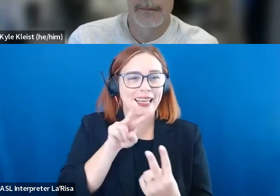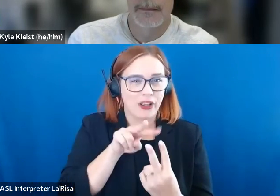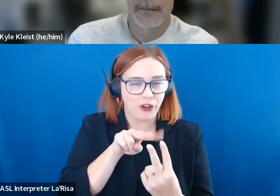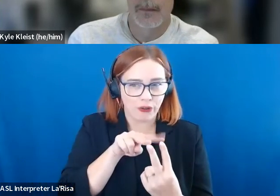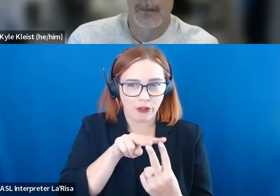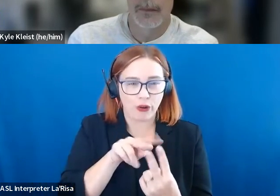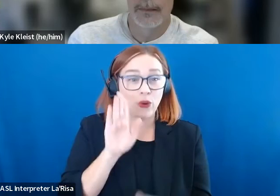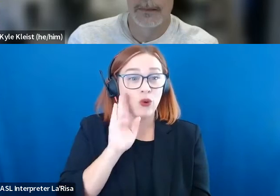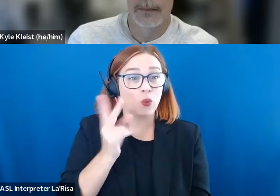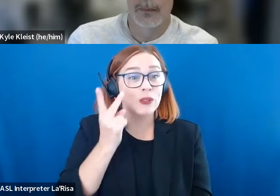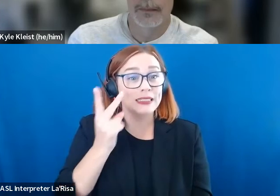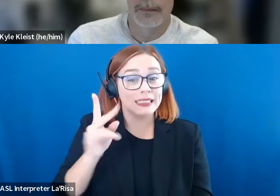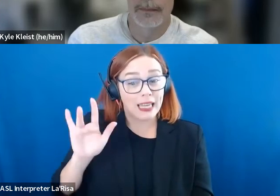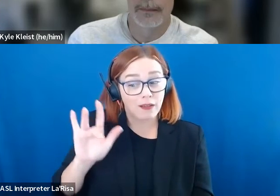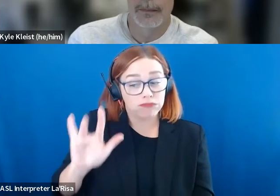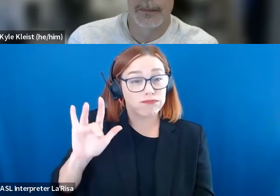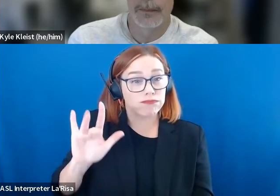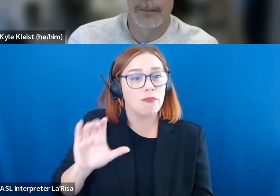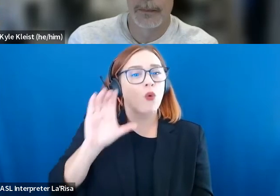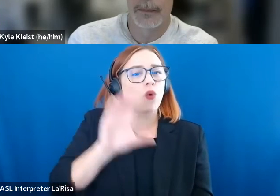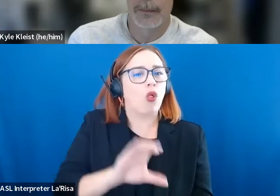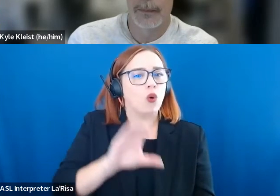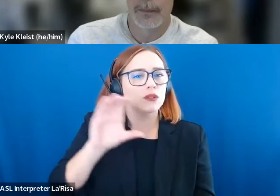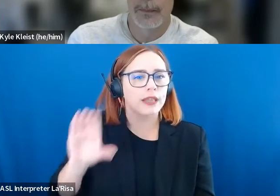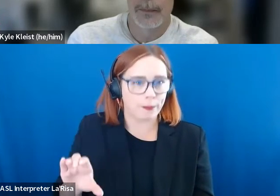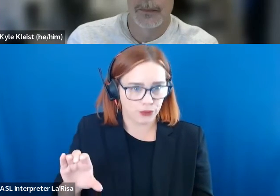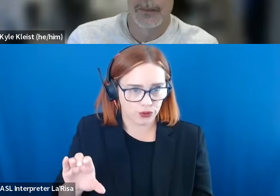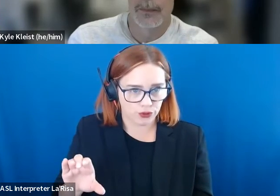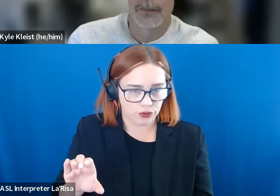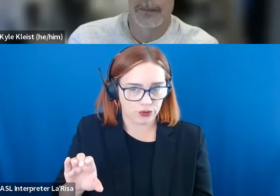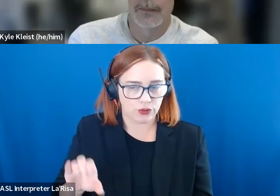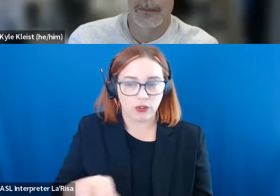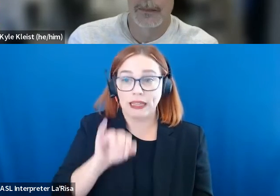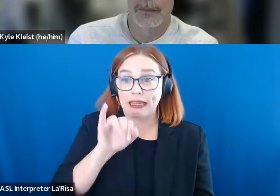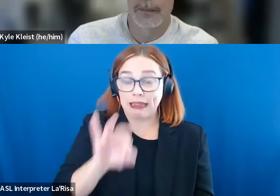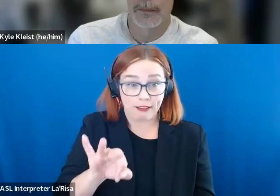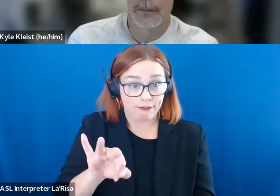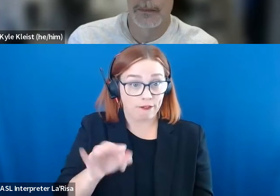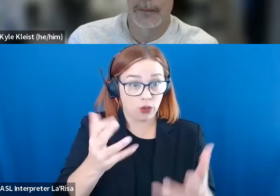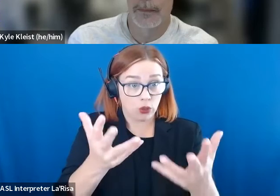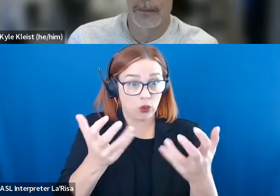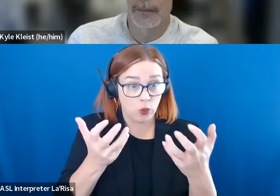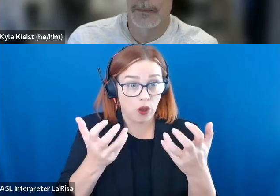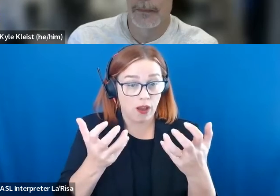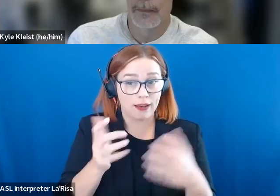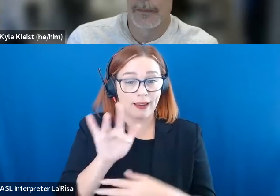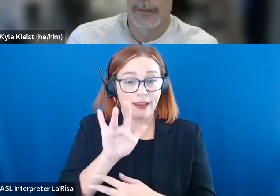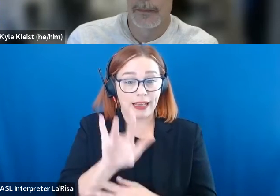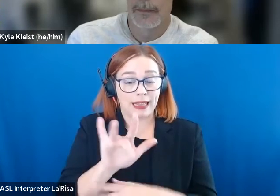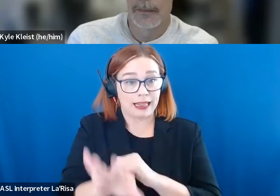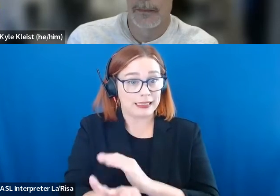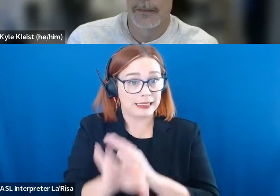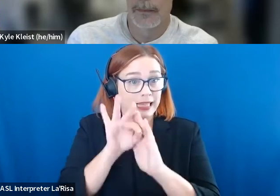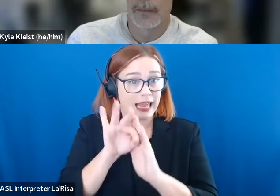closed captioning for today's session. To view that closed captioning, you can select the CC tab on the